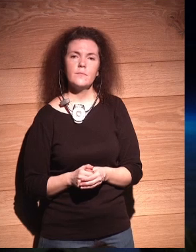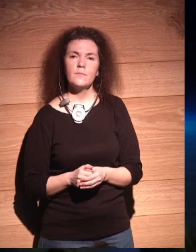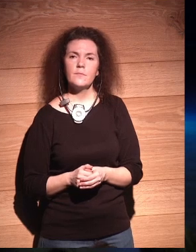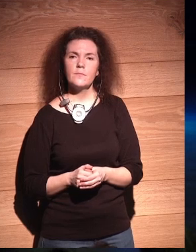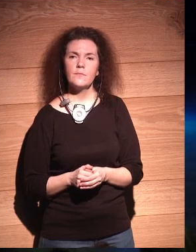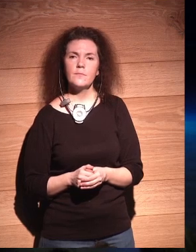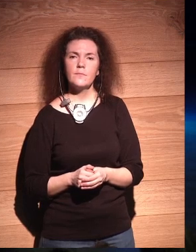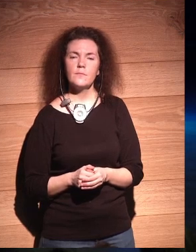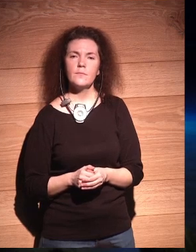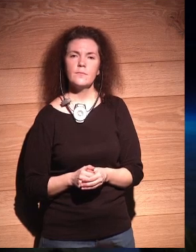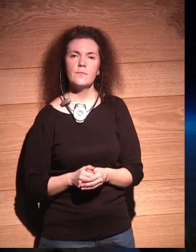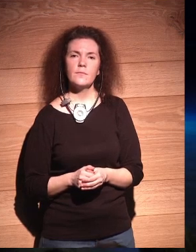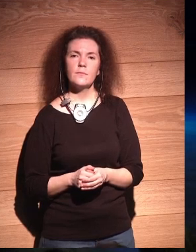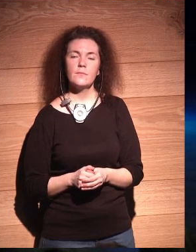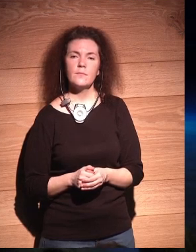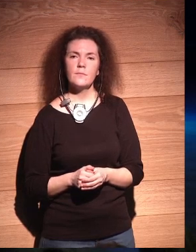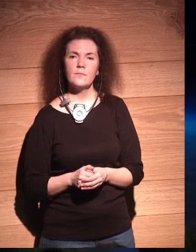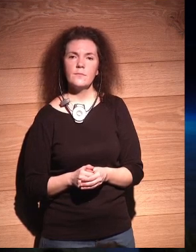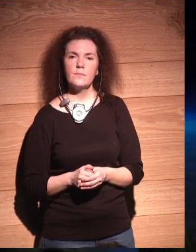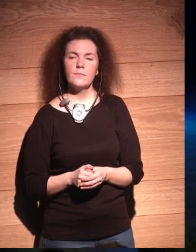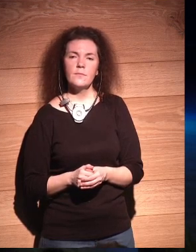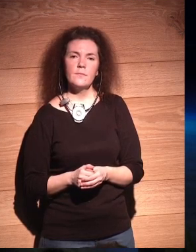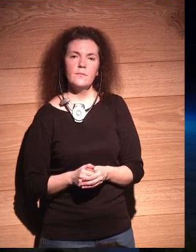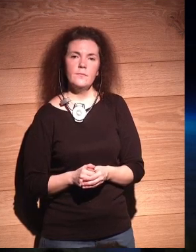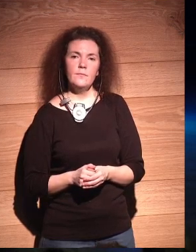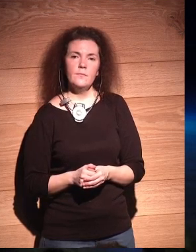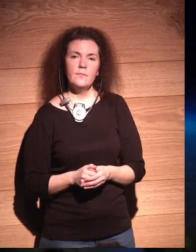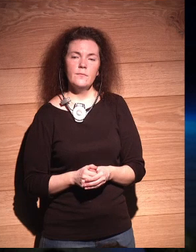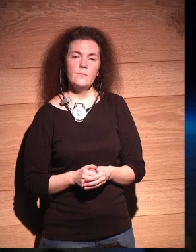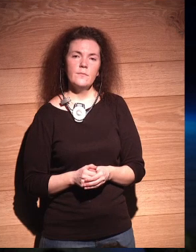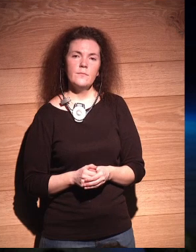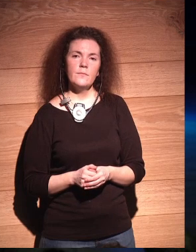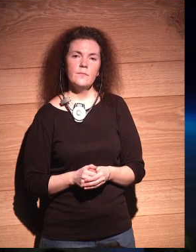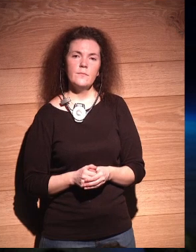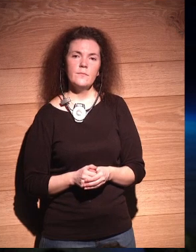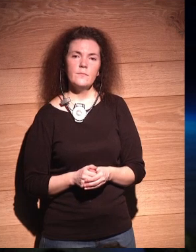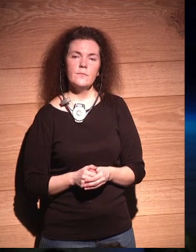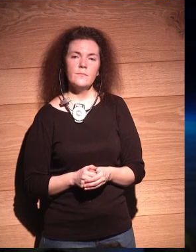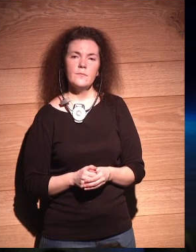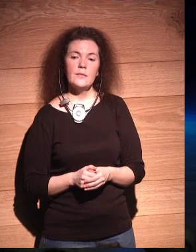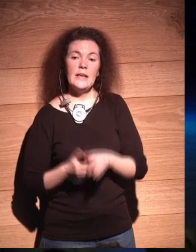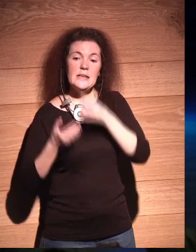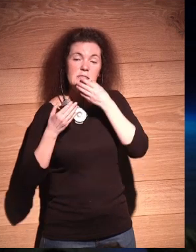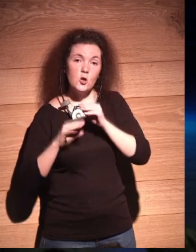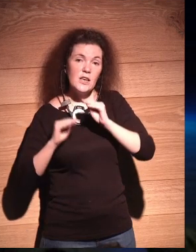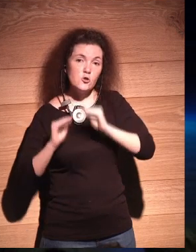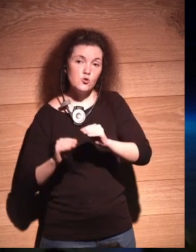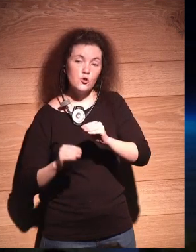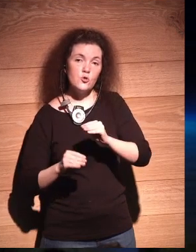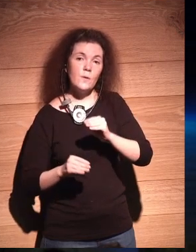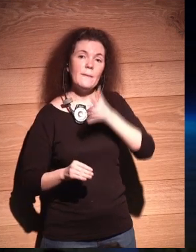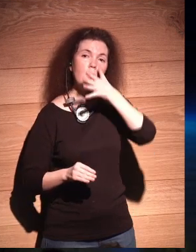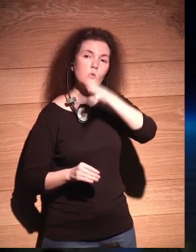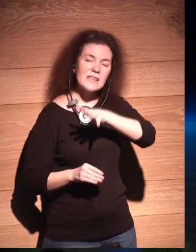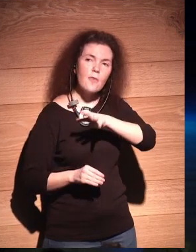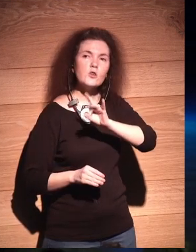accused of whatever, but not officially because the Geneva Convention doesn't exist, because that's the other